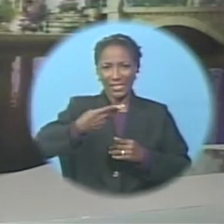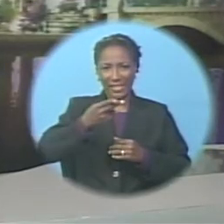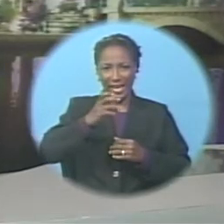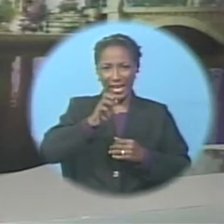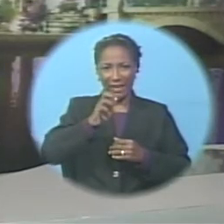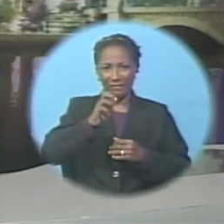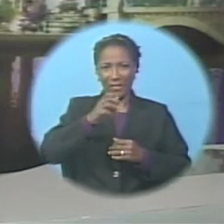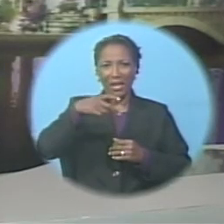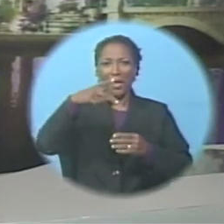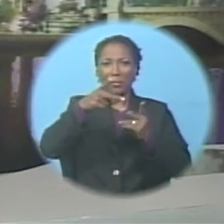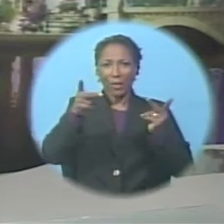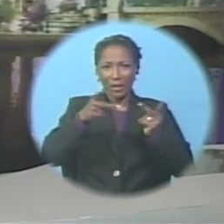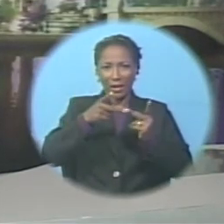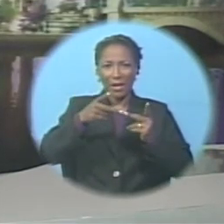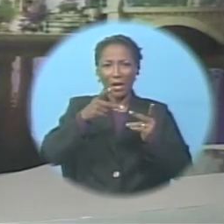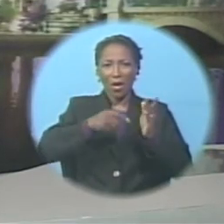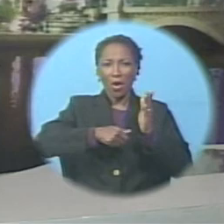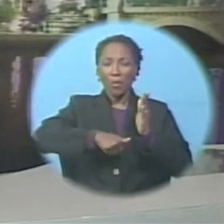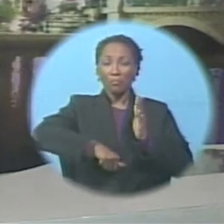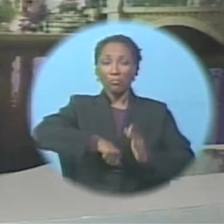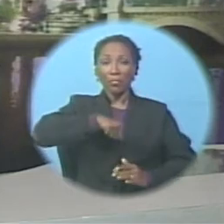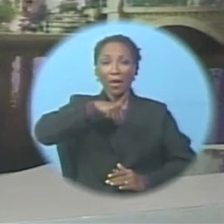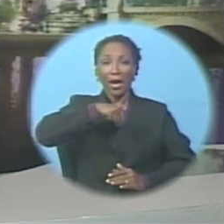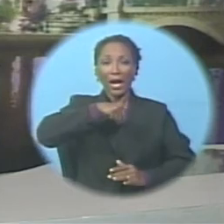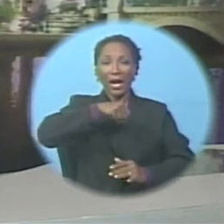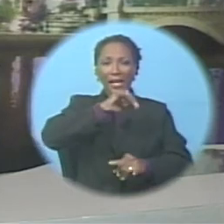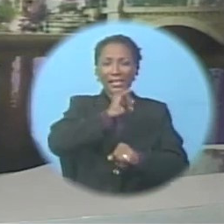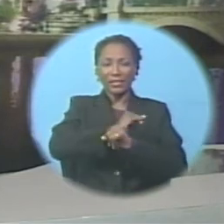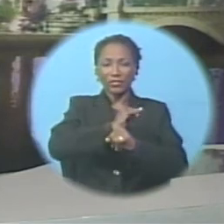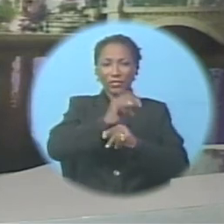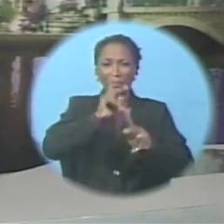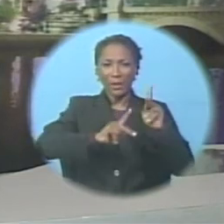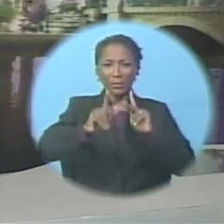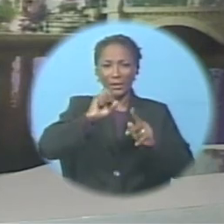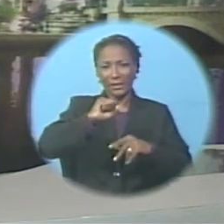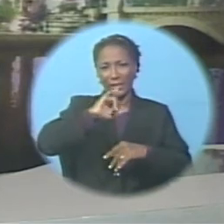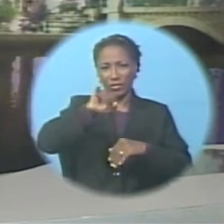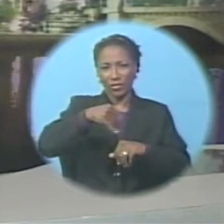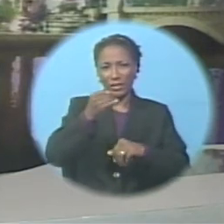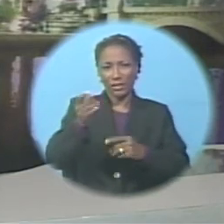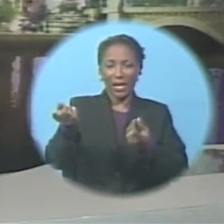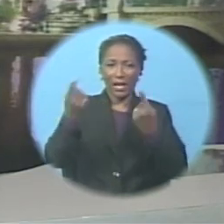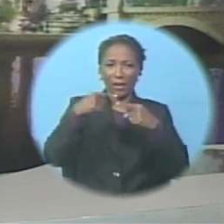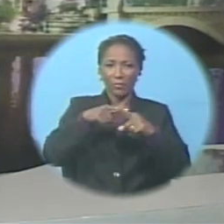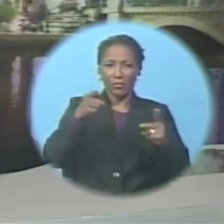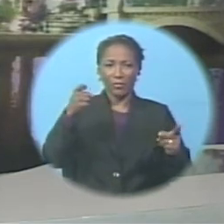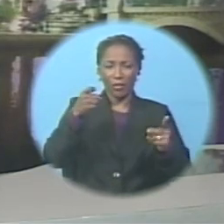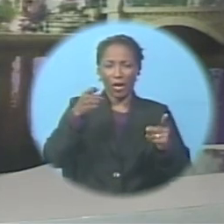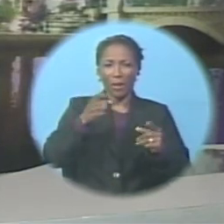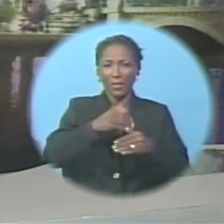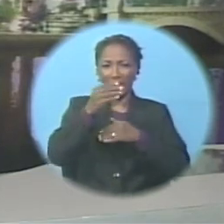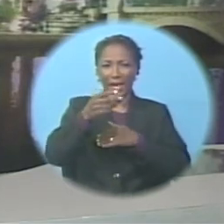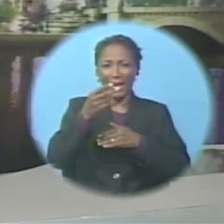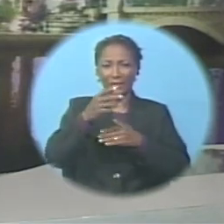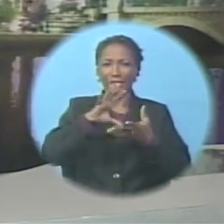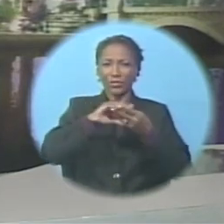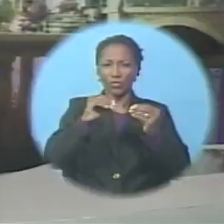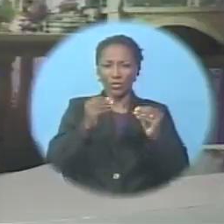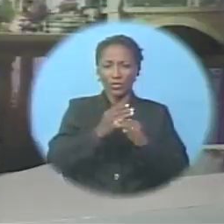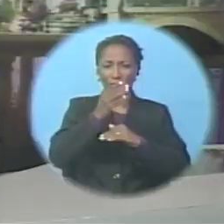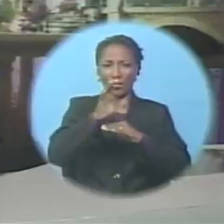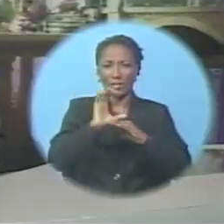dubbed Pride Industry People, St. Joseph, a Come From. Well, stay with us. We'll take a look at stories from across the region when we